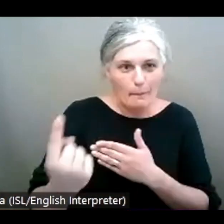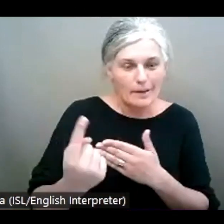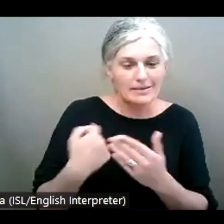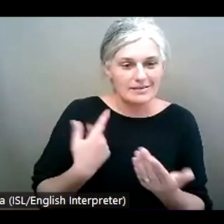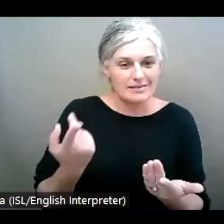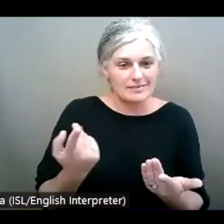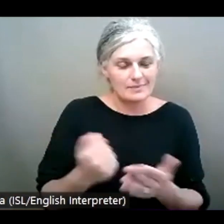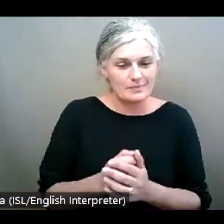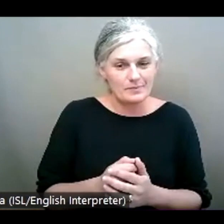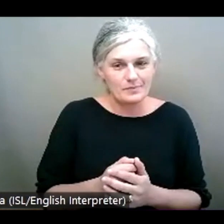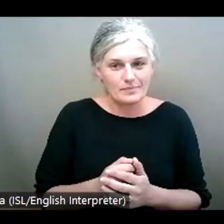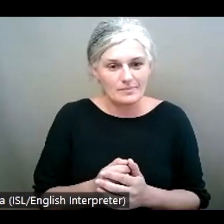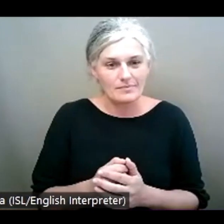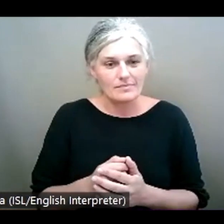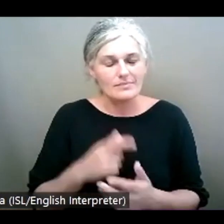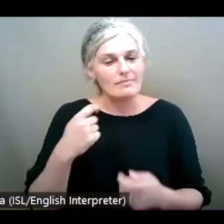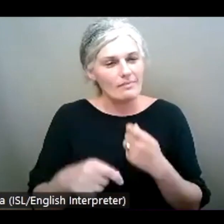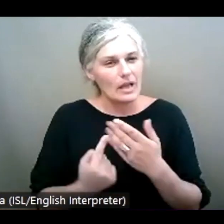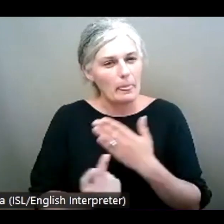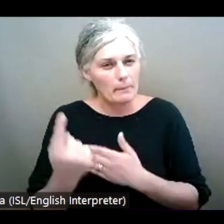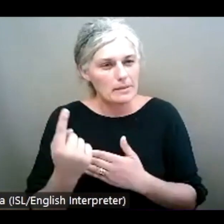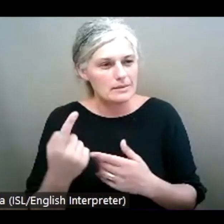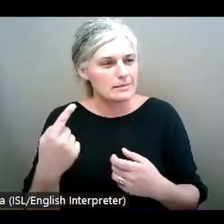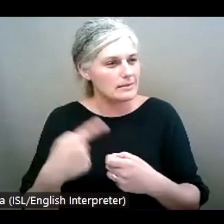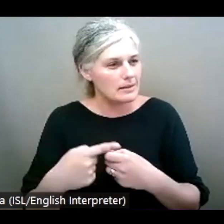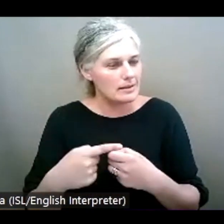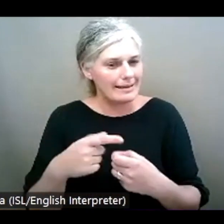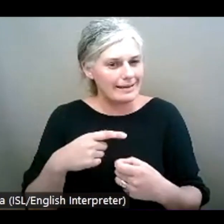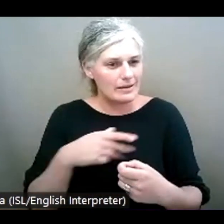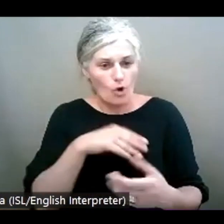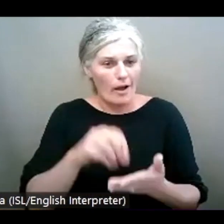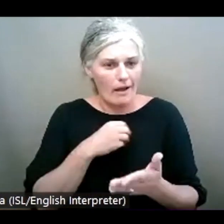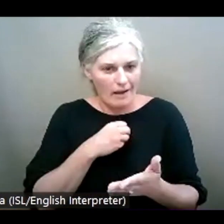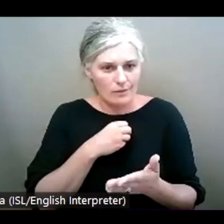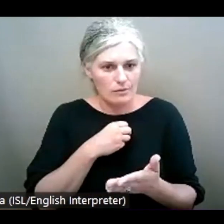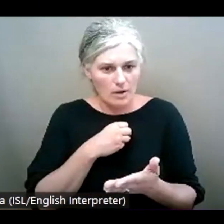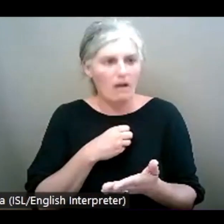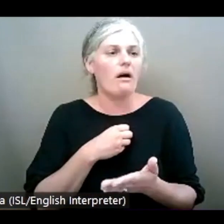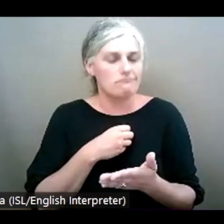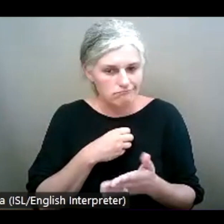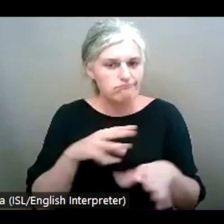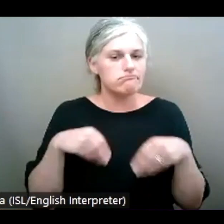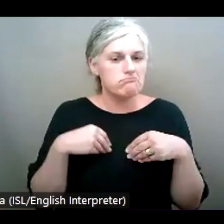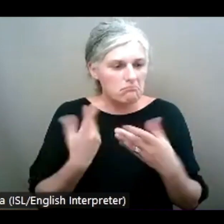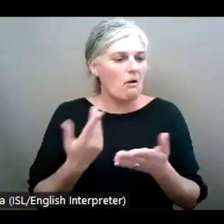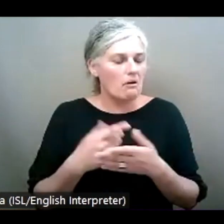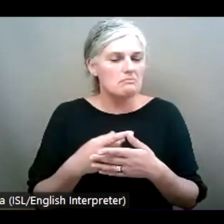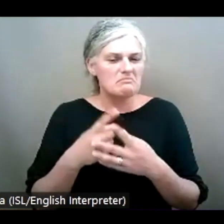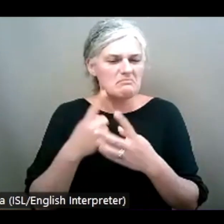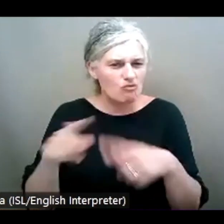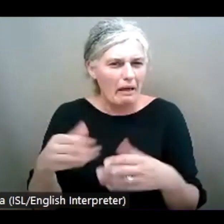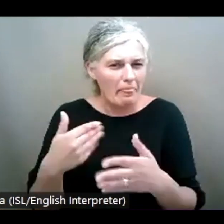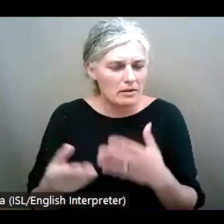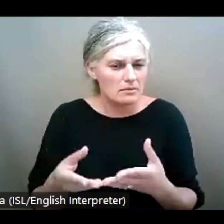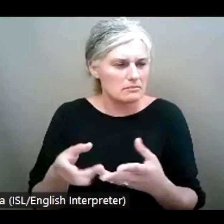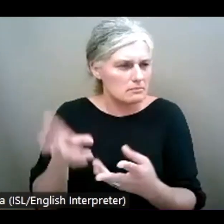critical independence, and kind of going, I don't have to put up with this nonsense. It's a way of going, no, pushing back a little bit against